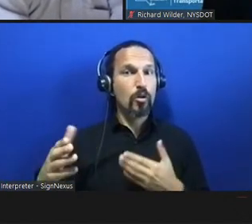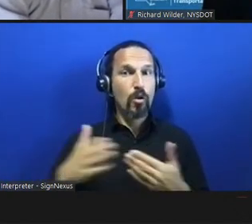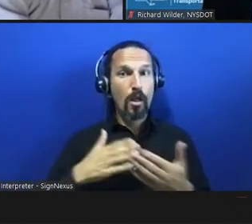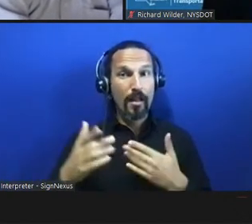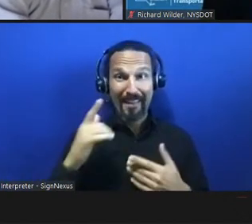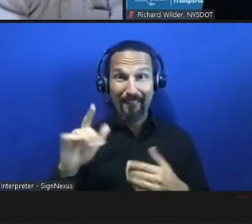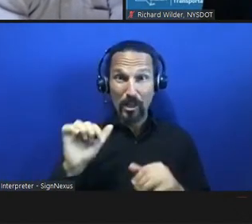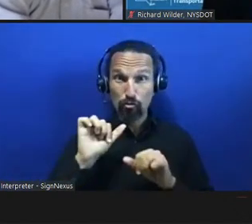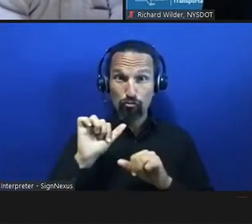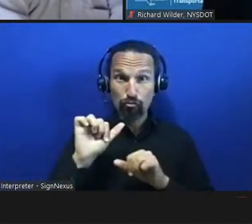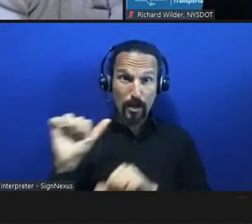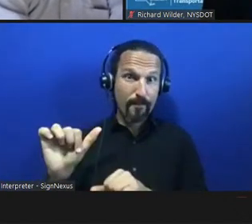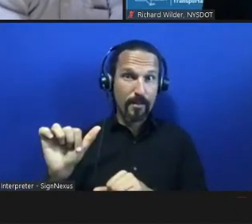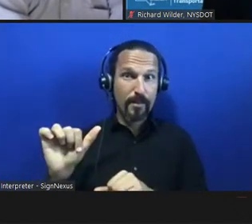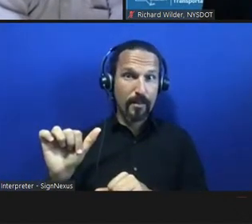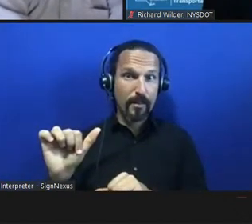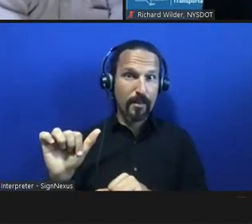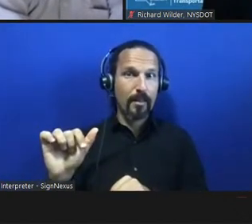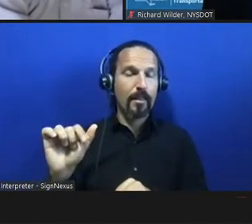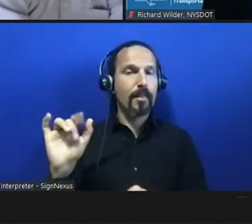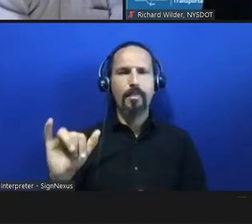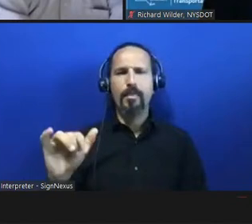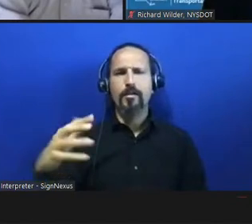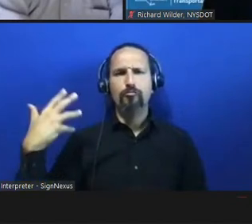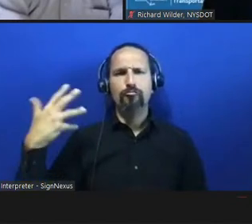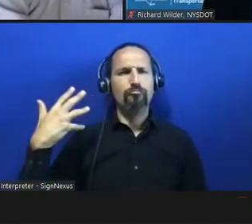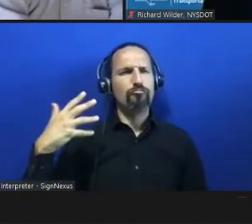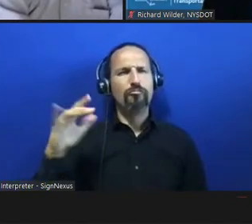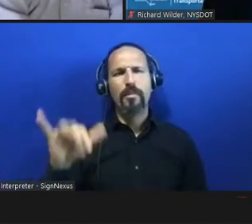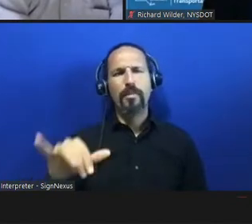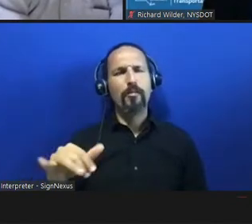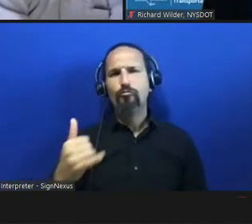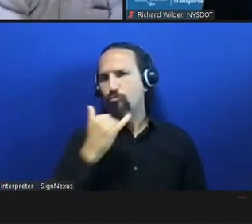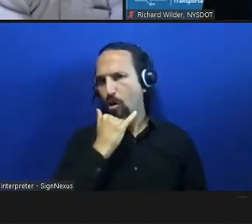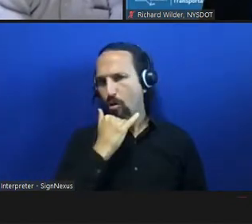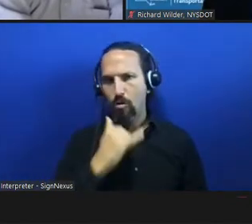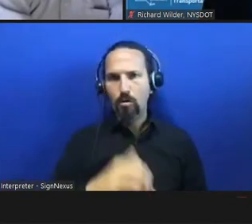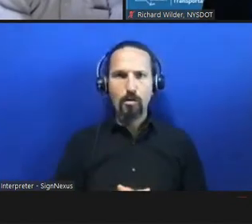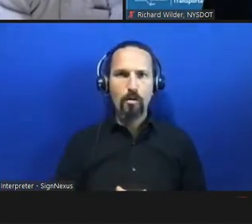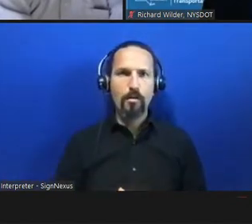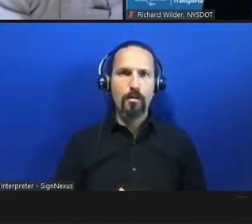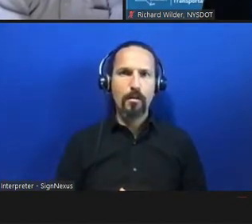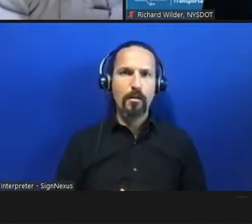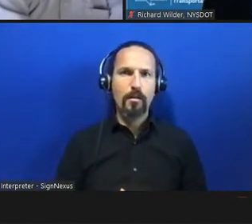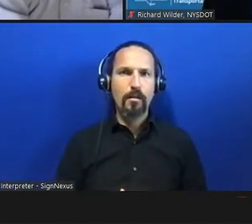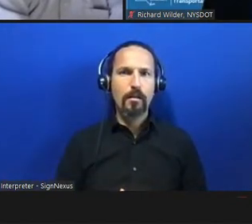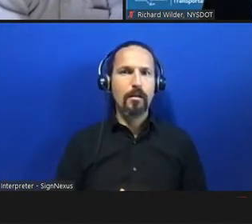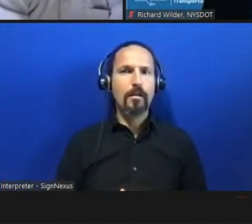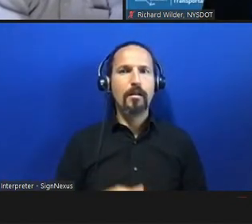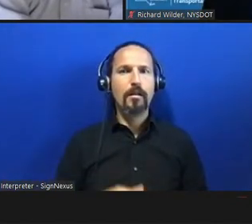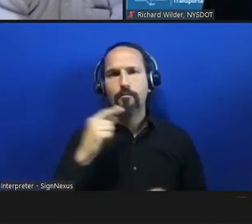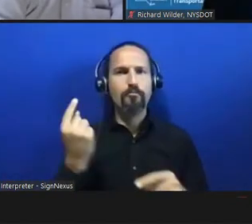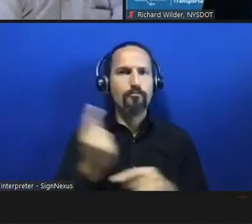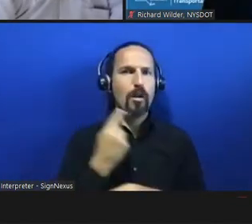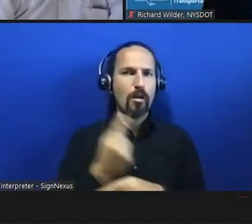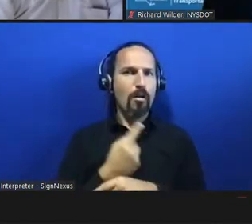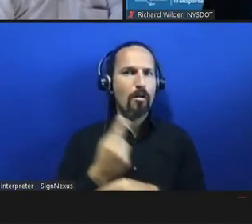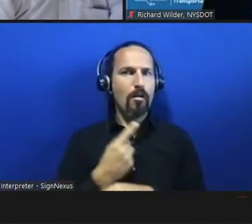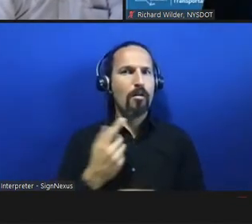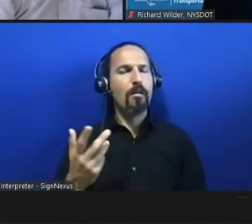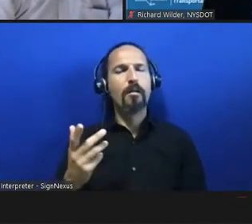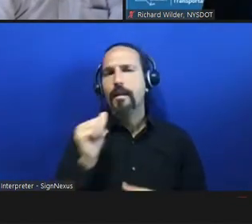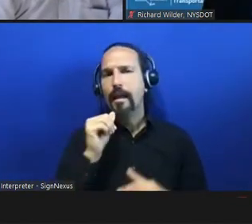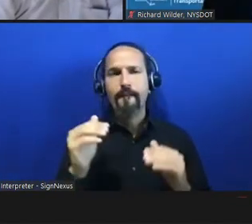driven is astoundingly wrong it is astoundingly inequitable astoundingly